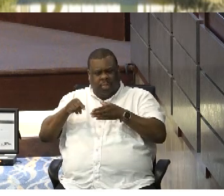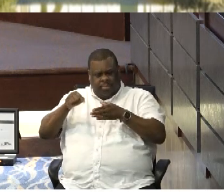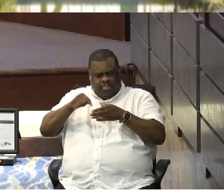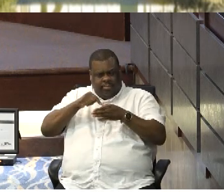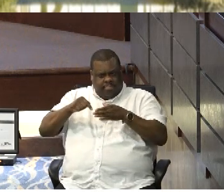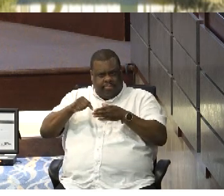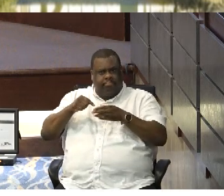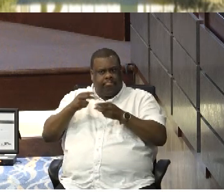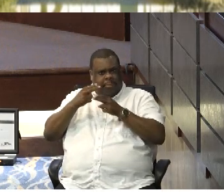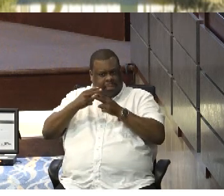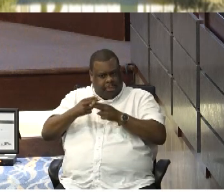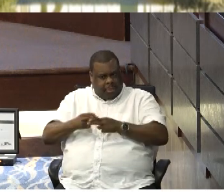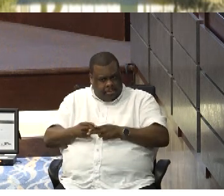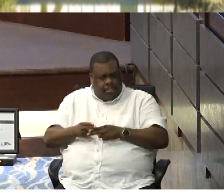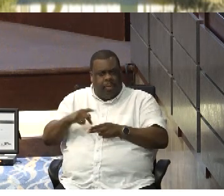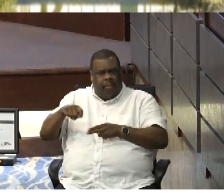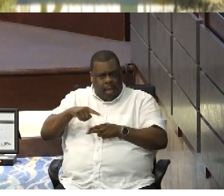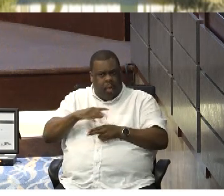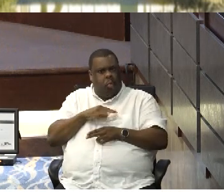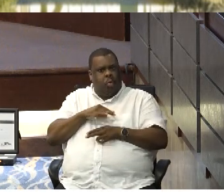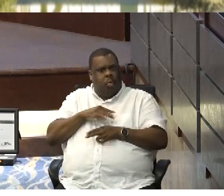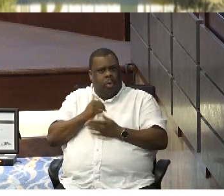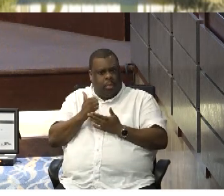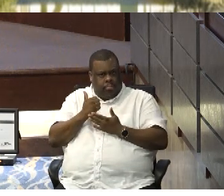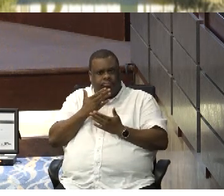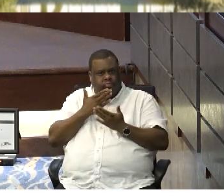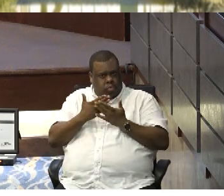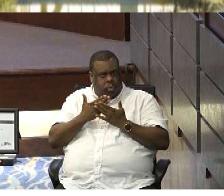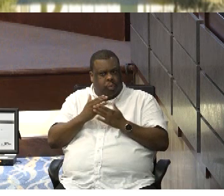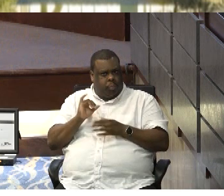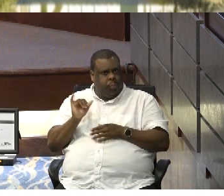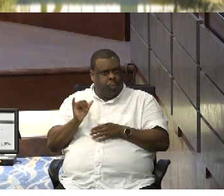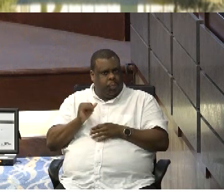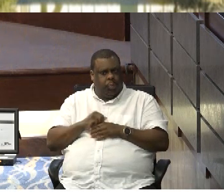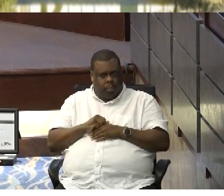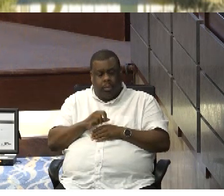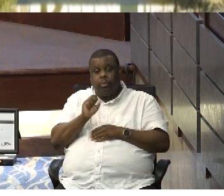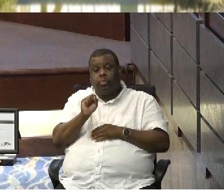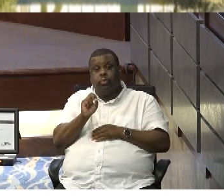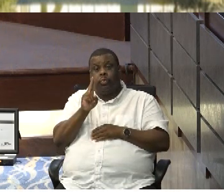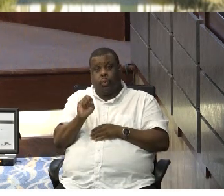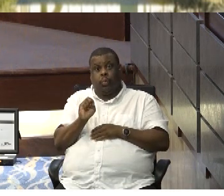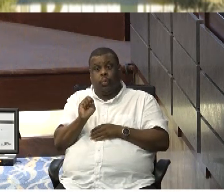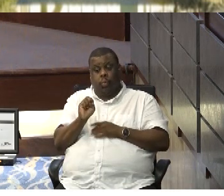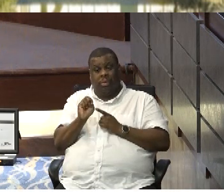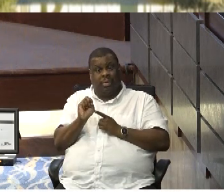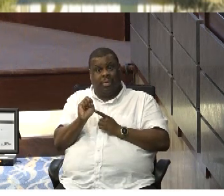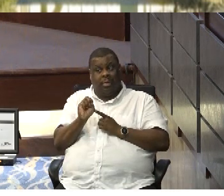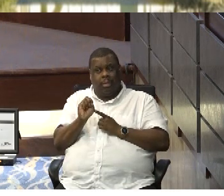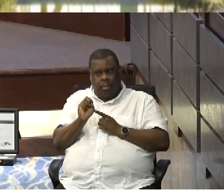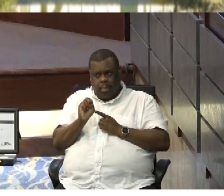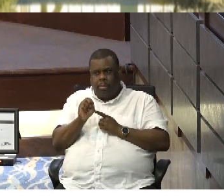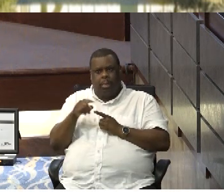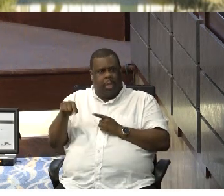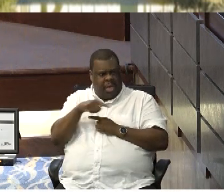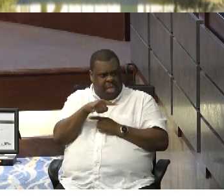They have also been really standout. Lawrence Siu has been his